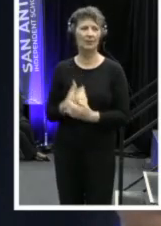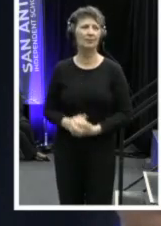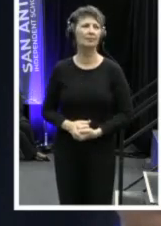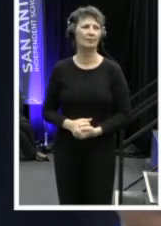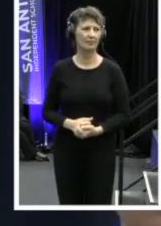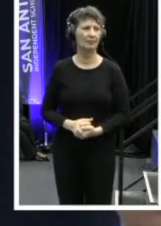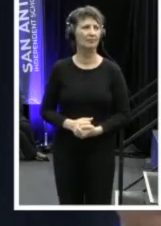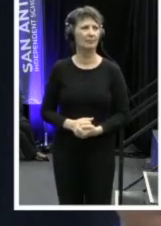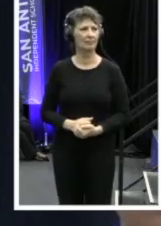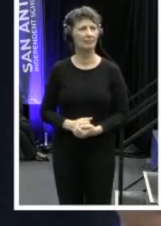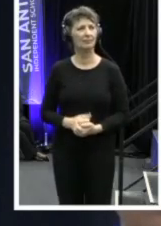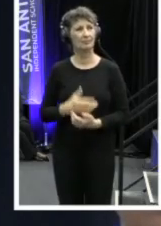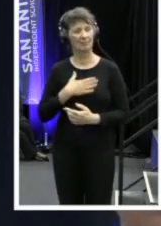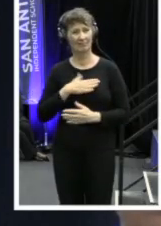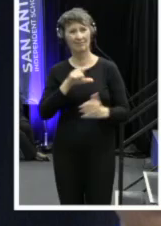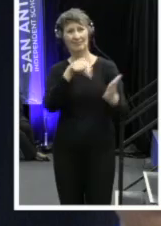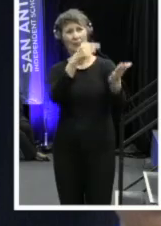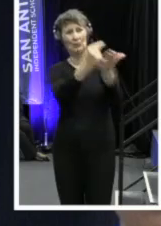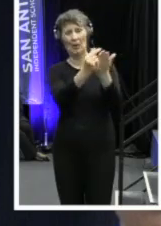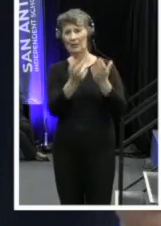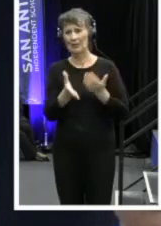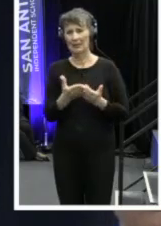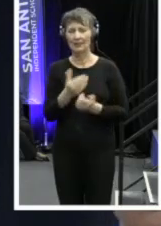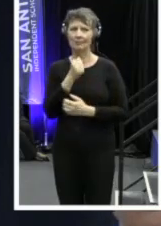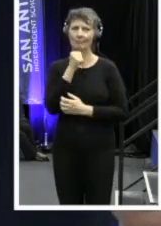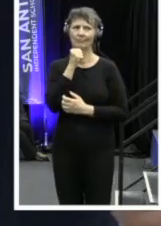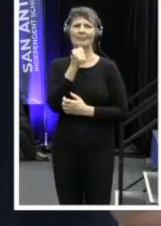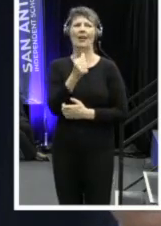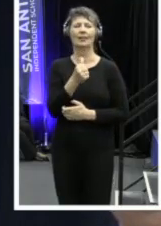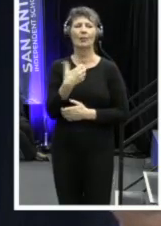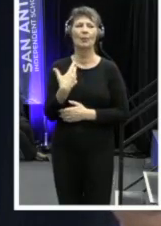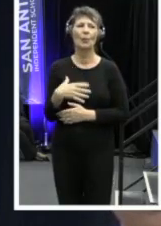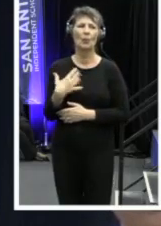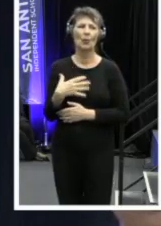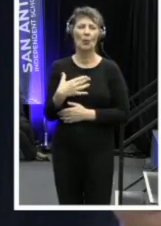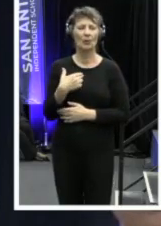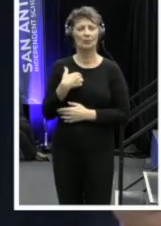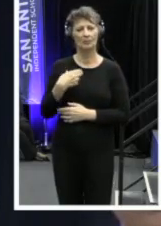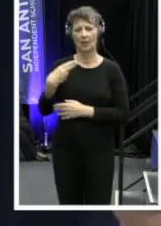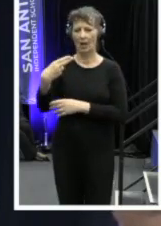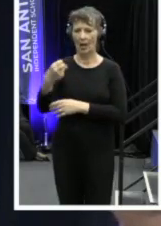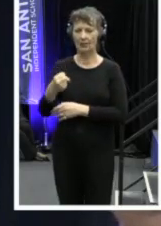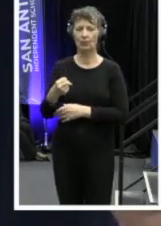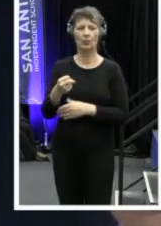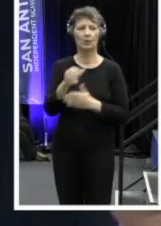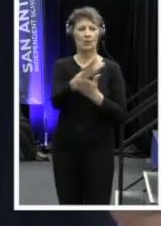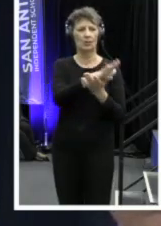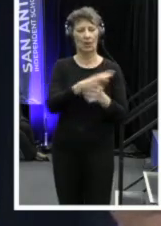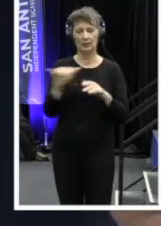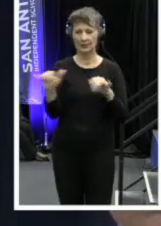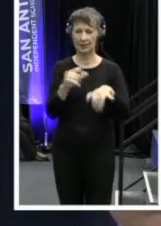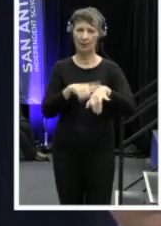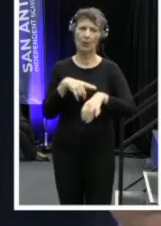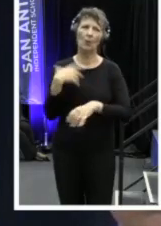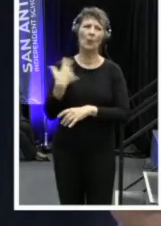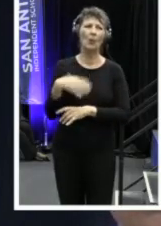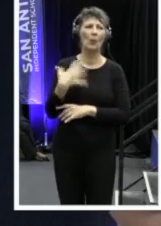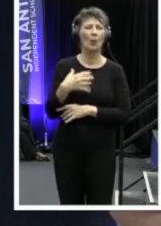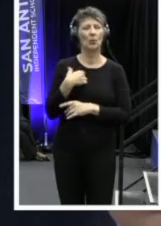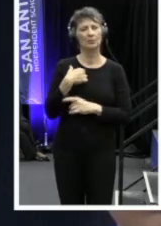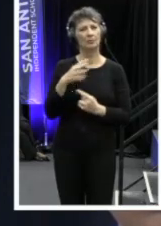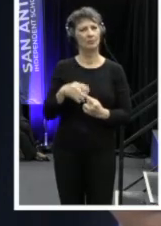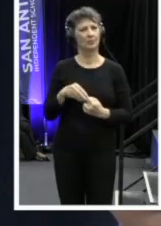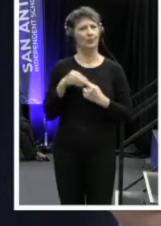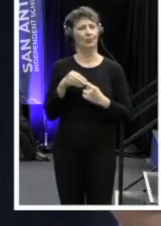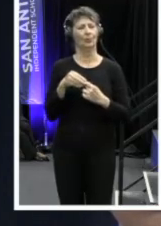The path towards graduation wasn't an easy journey, as being a high school and a college student at the same time presents a